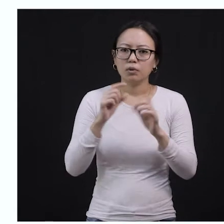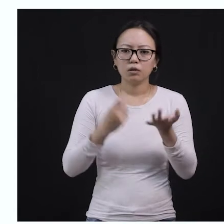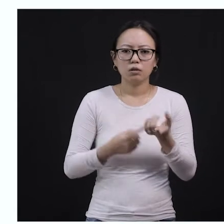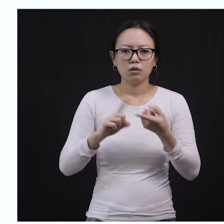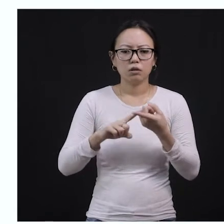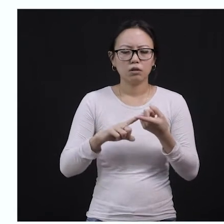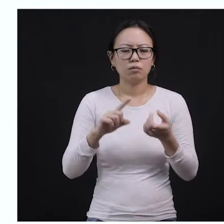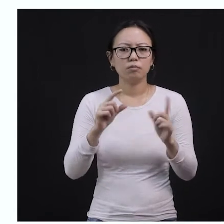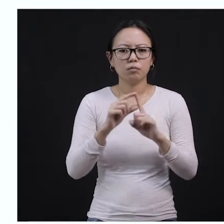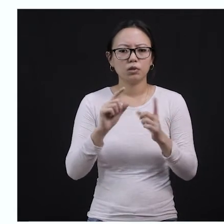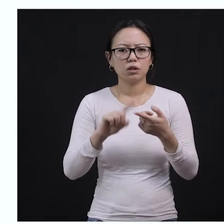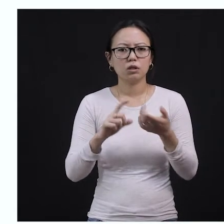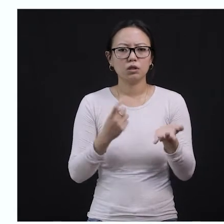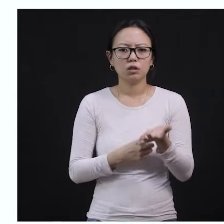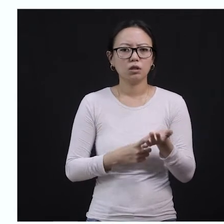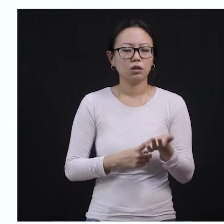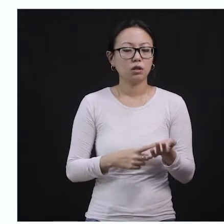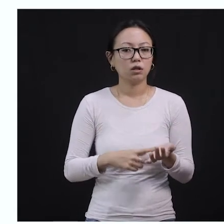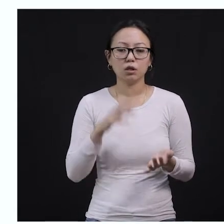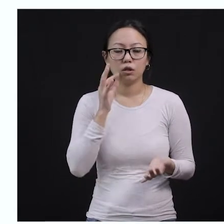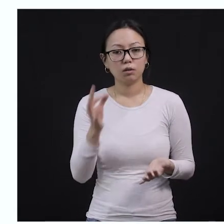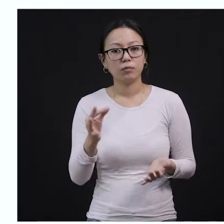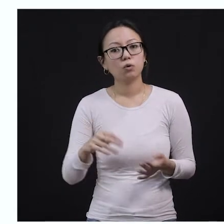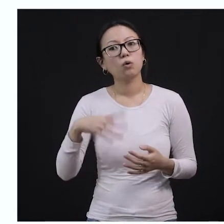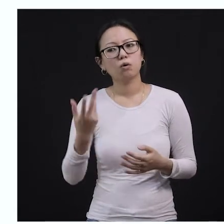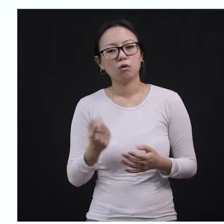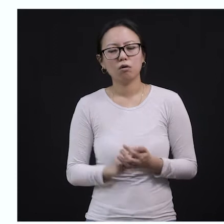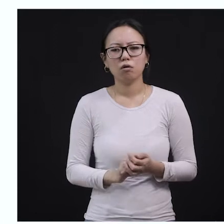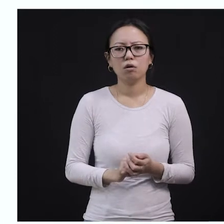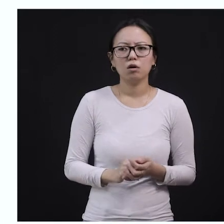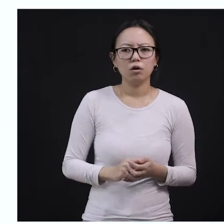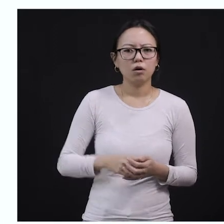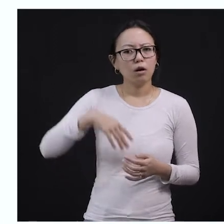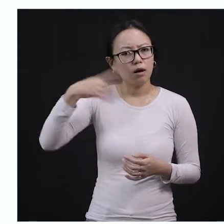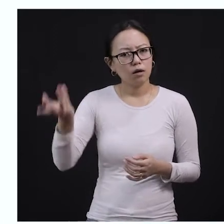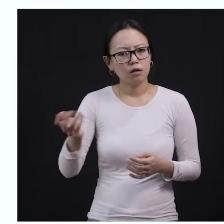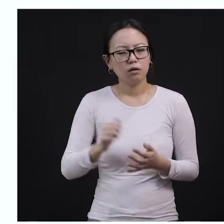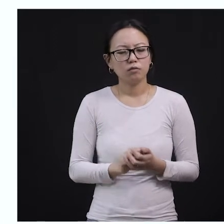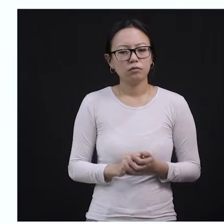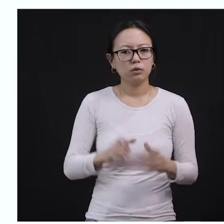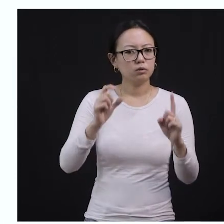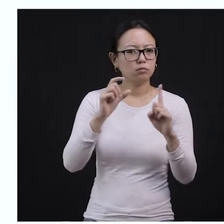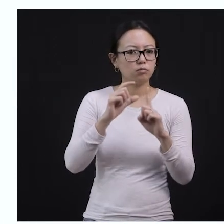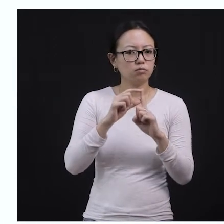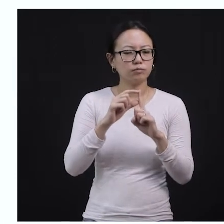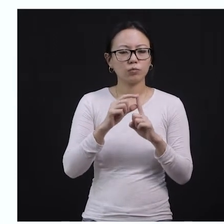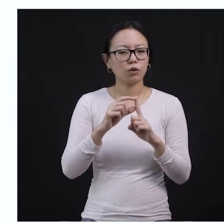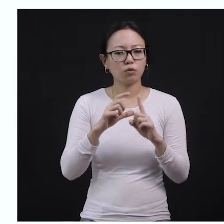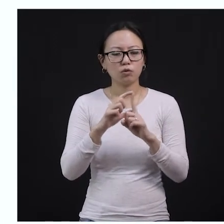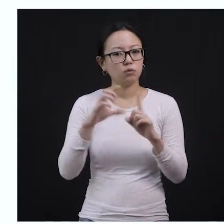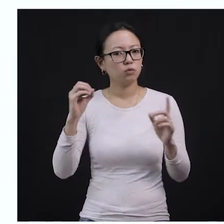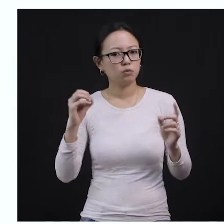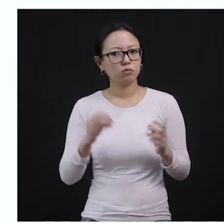or we have to do something after a disaster, okay? So suppose like earthquakes. So for